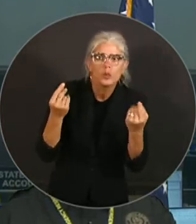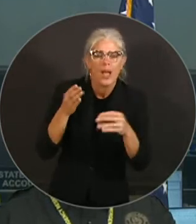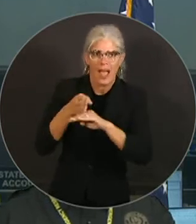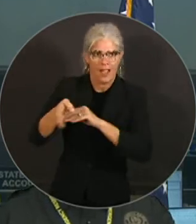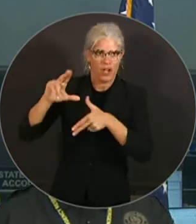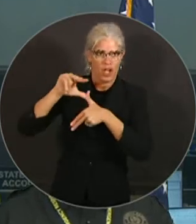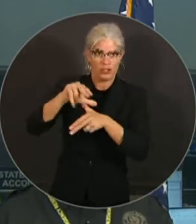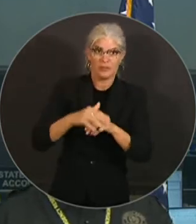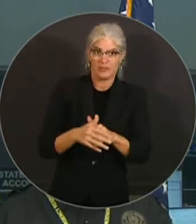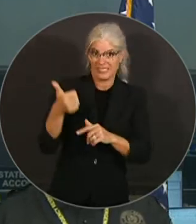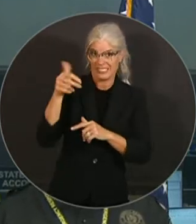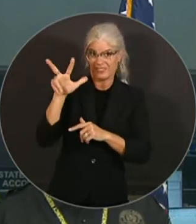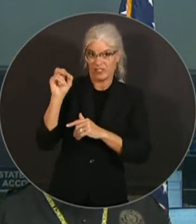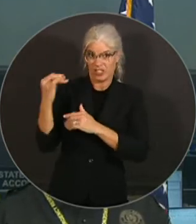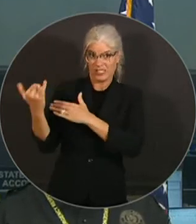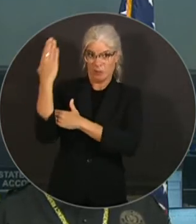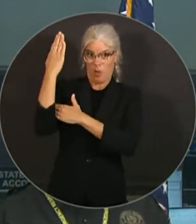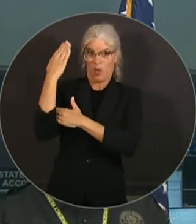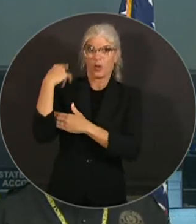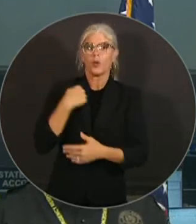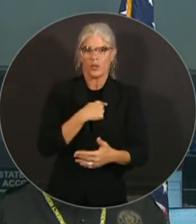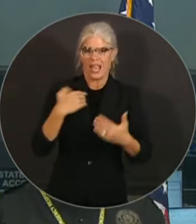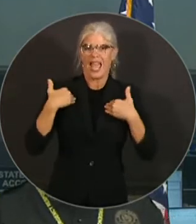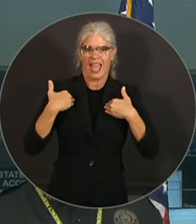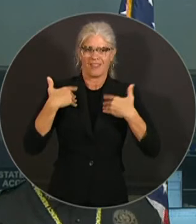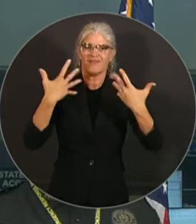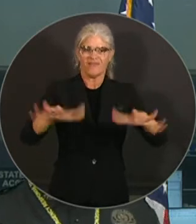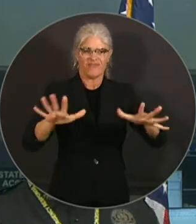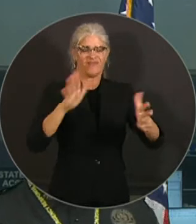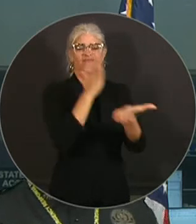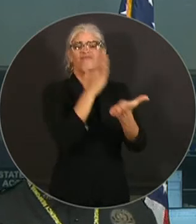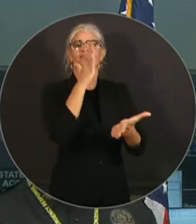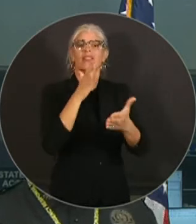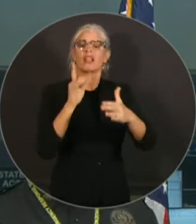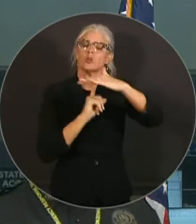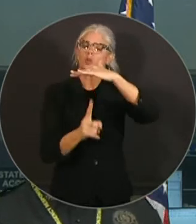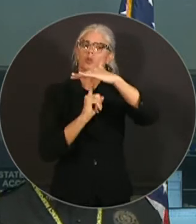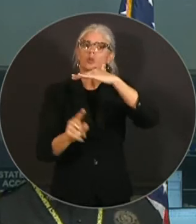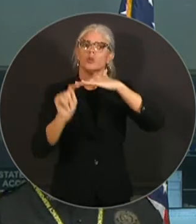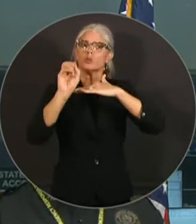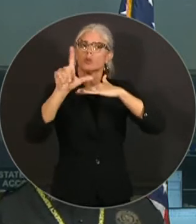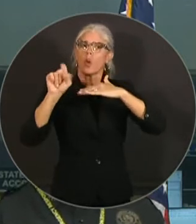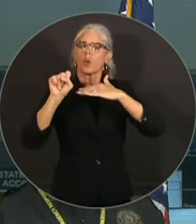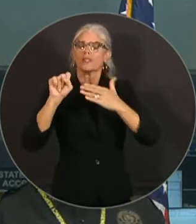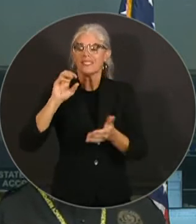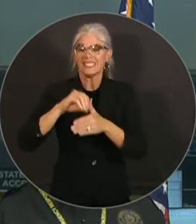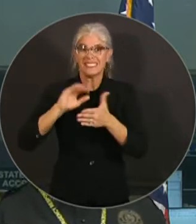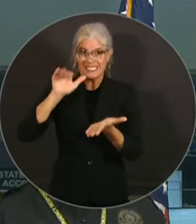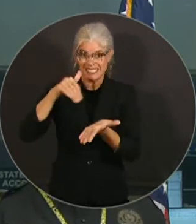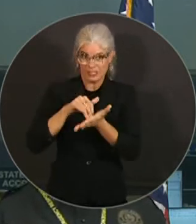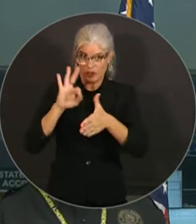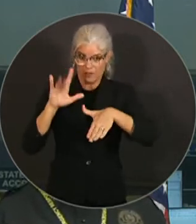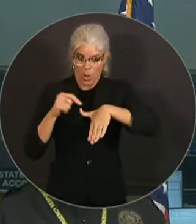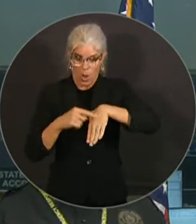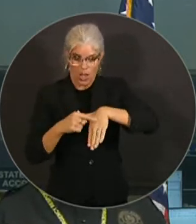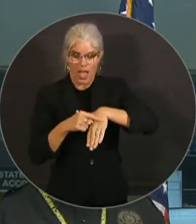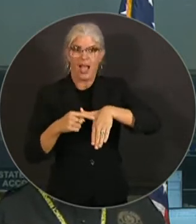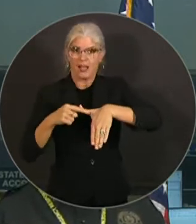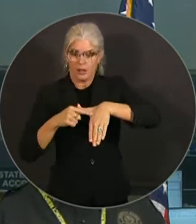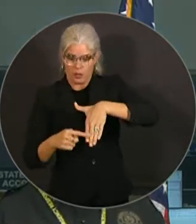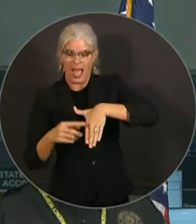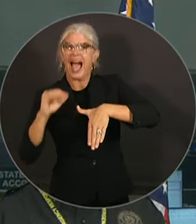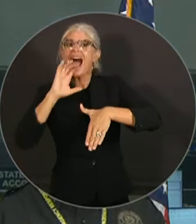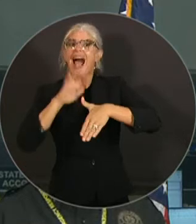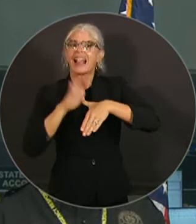10:30 this morning, we have suspended tolls in Central Florida, West Florida, and Alligator Alley to help facilitate those that are